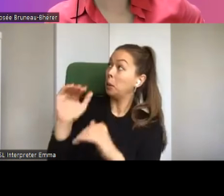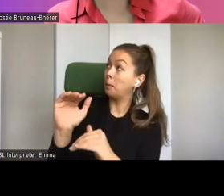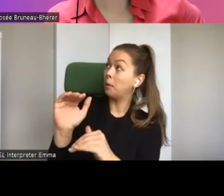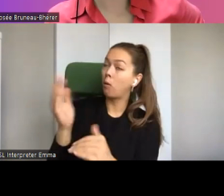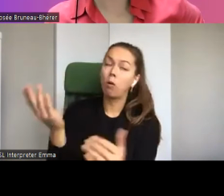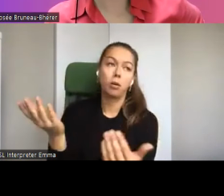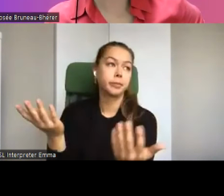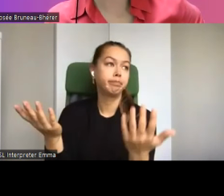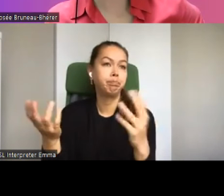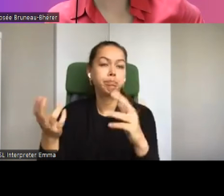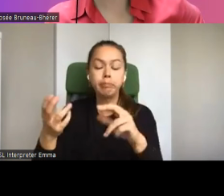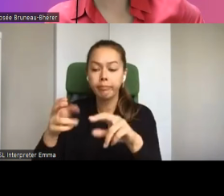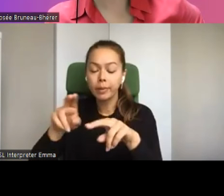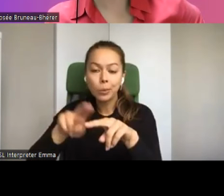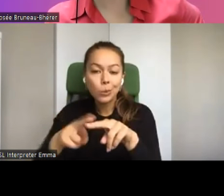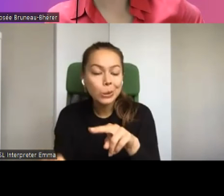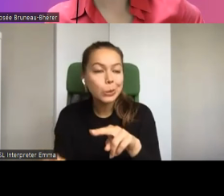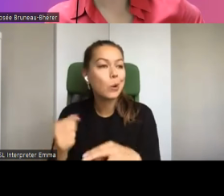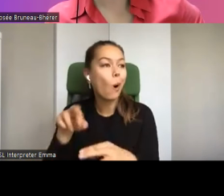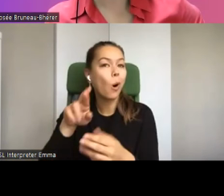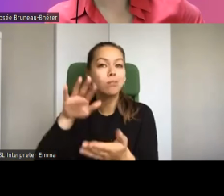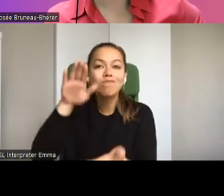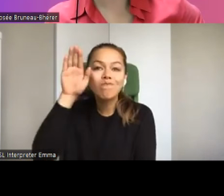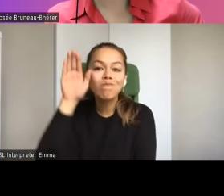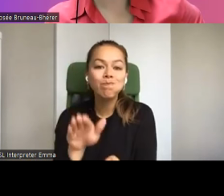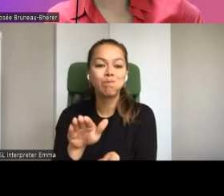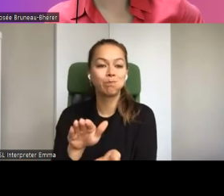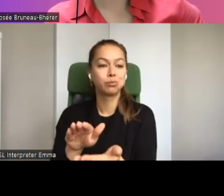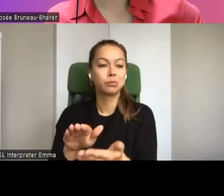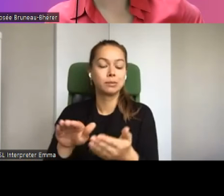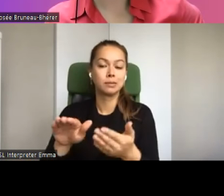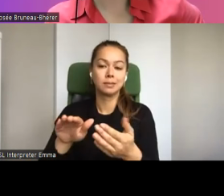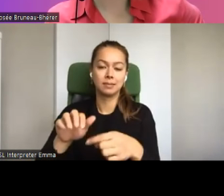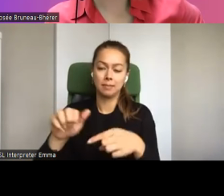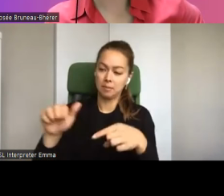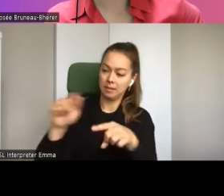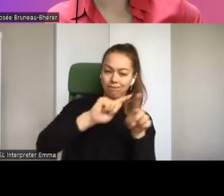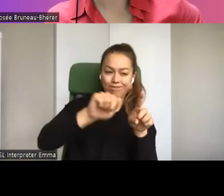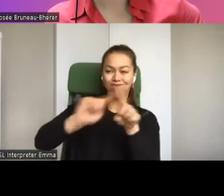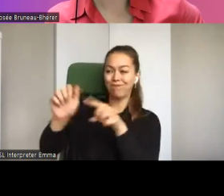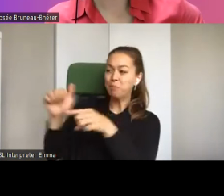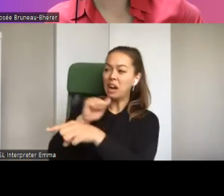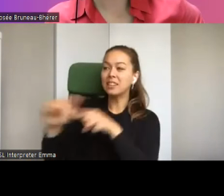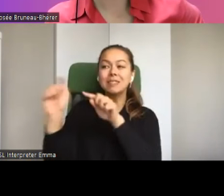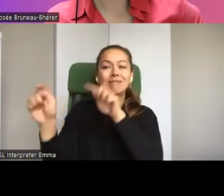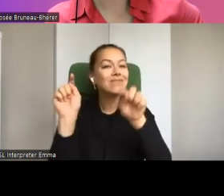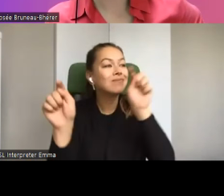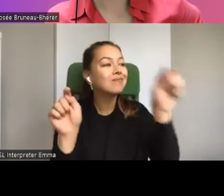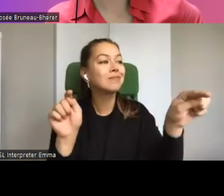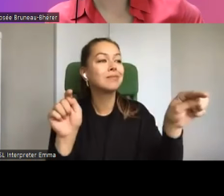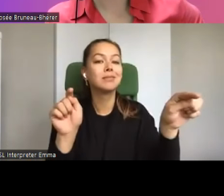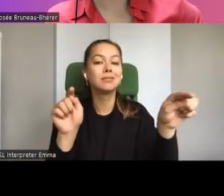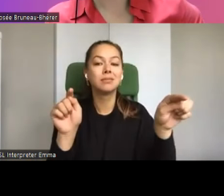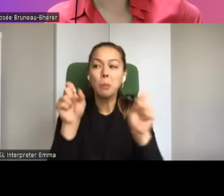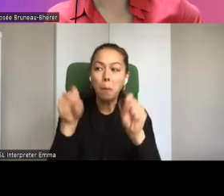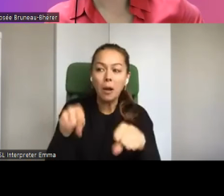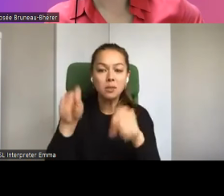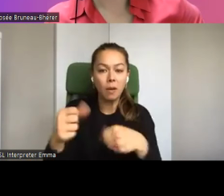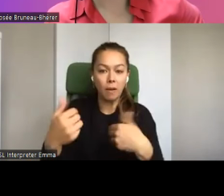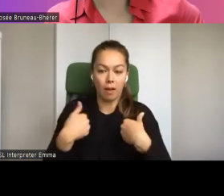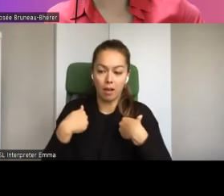or abolish practices that unfortunately could reactivate new trauma or